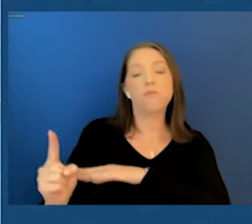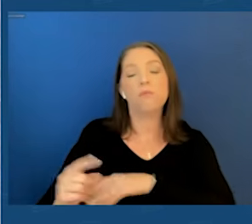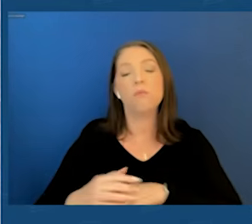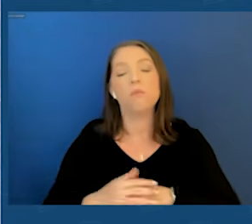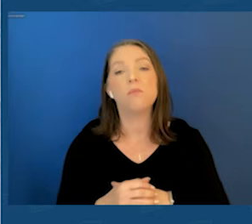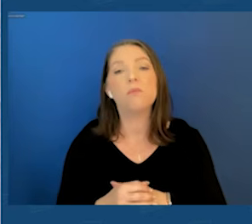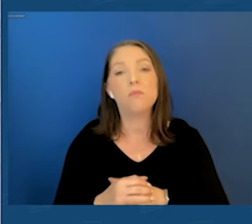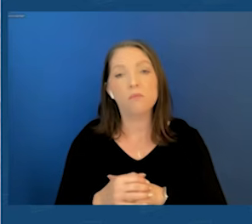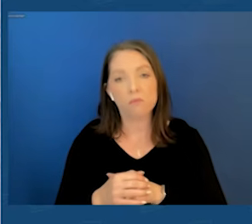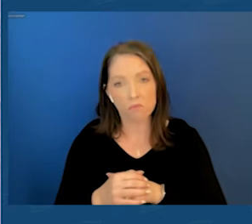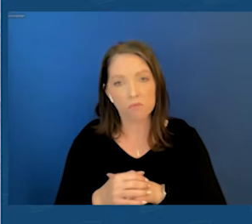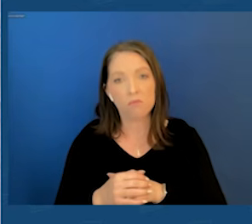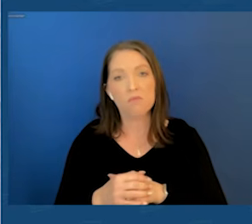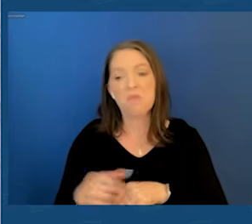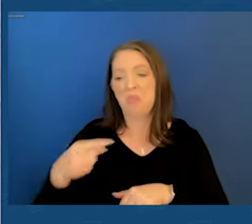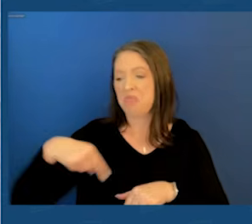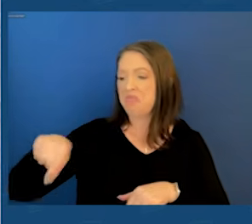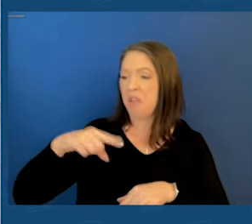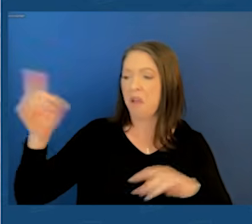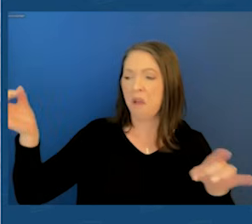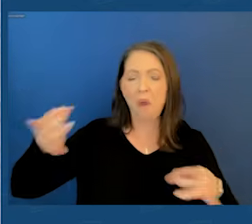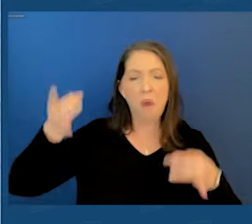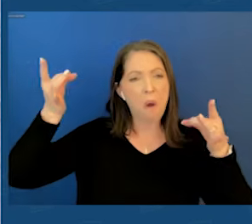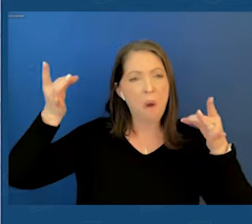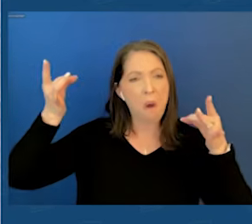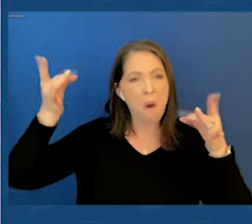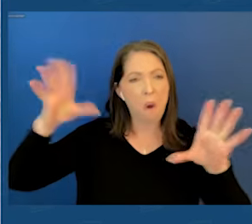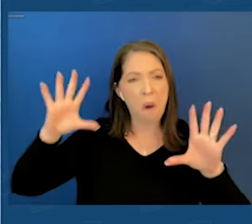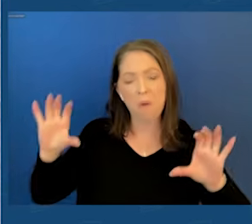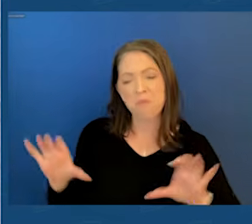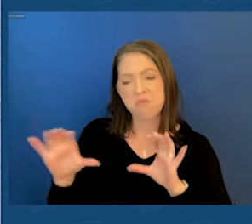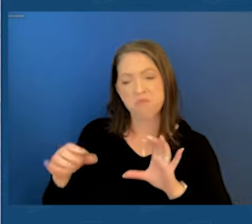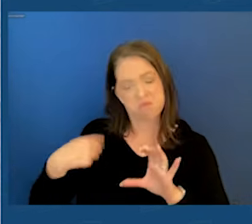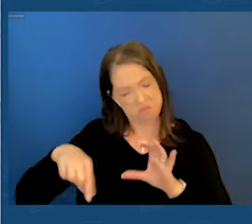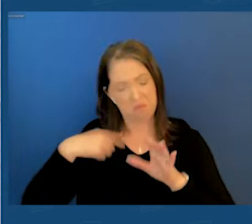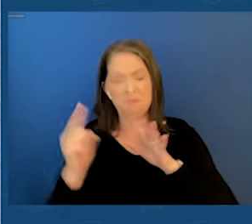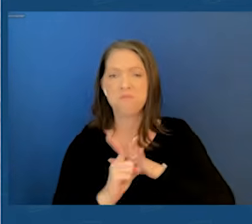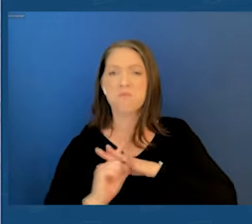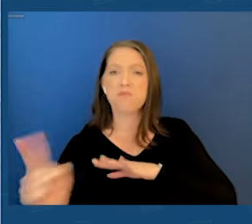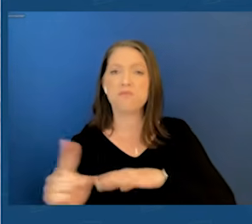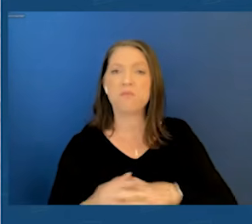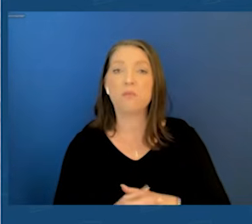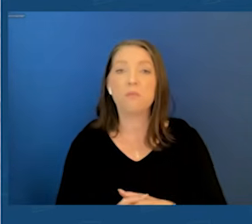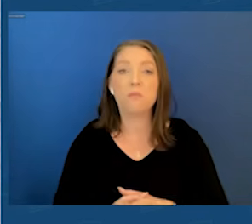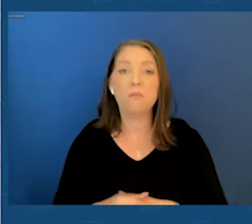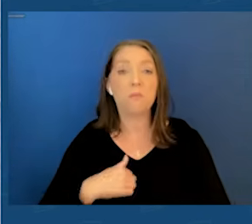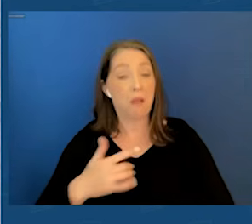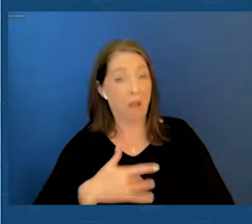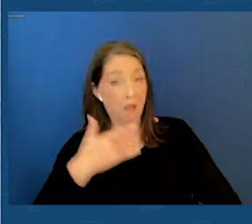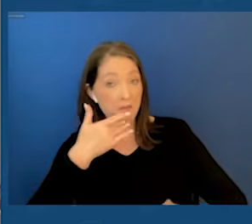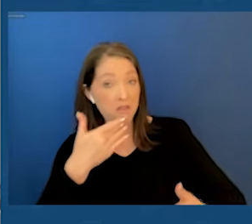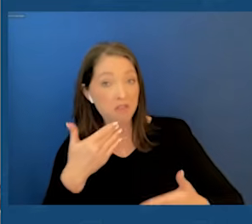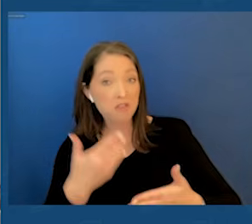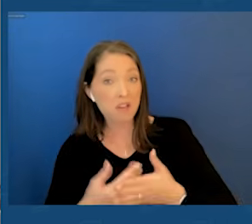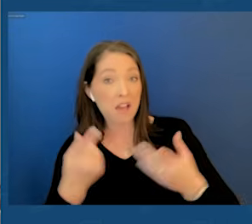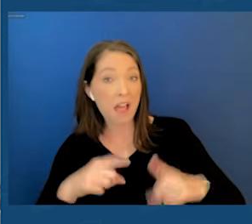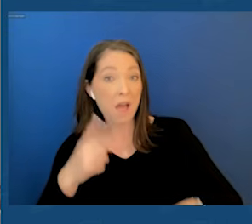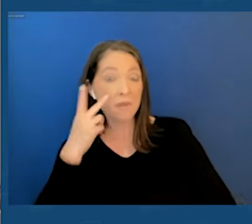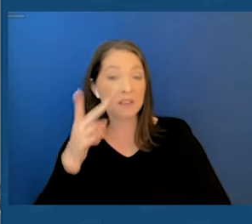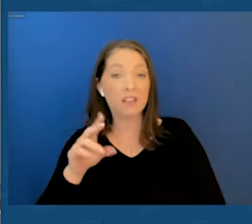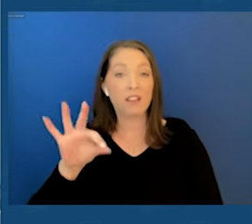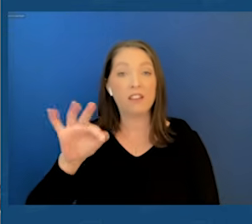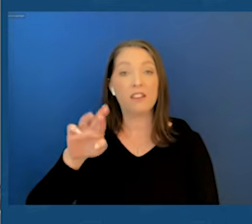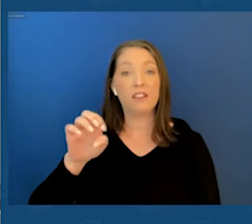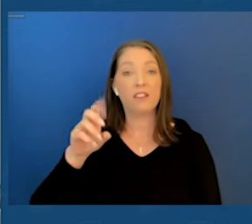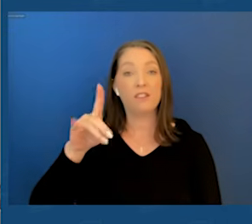who were doing horrible things to us. I feel good when I saw Frederick Douglass downstairs